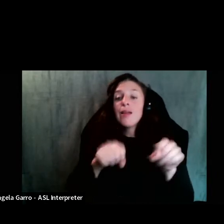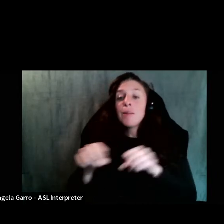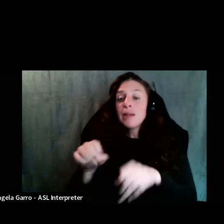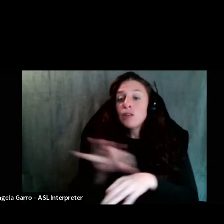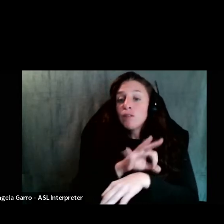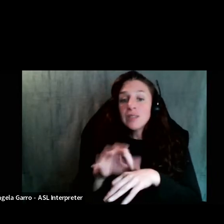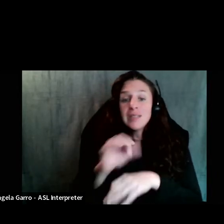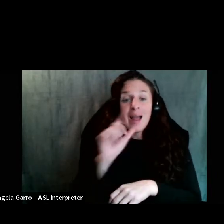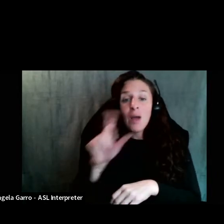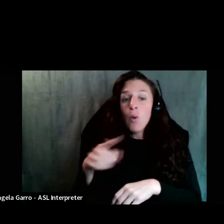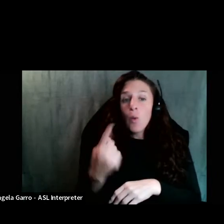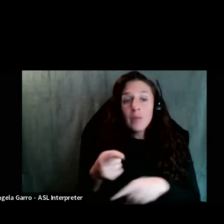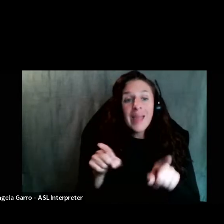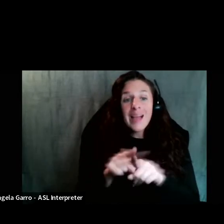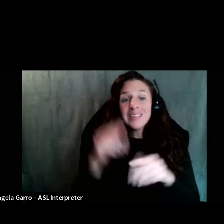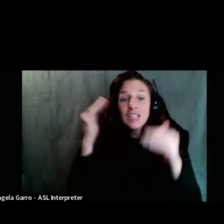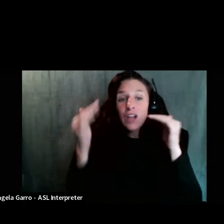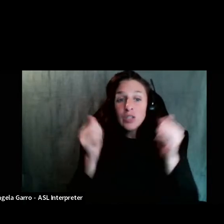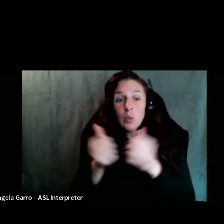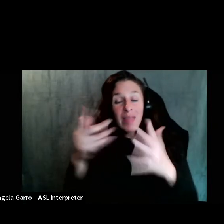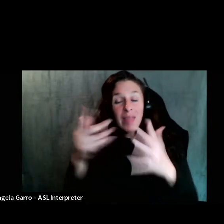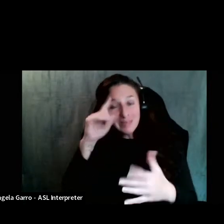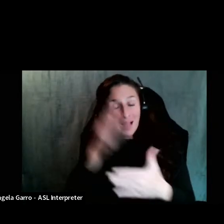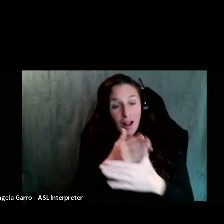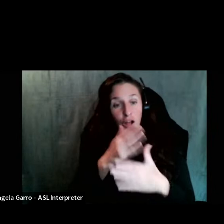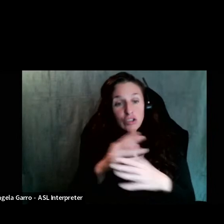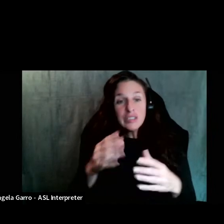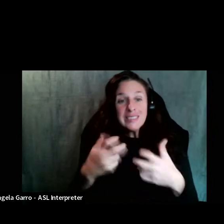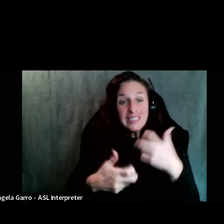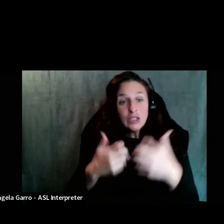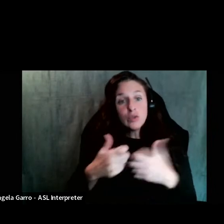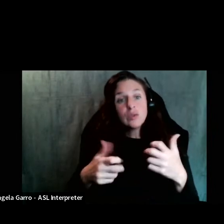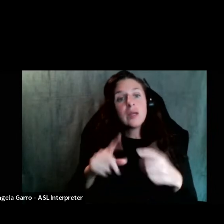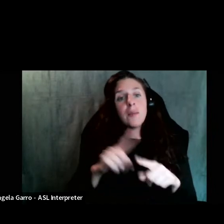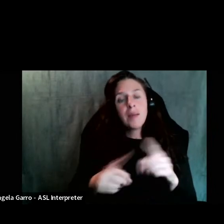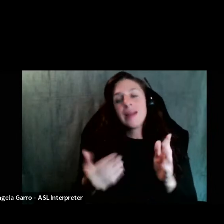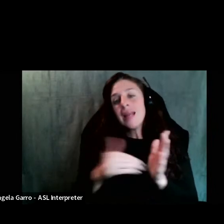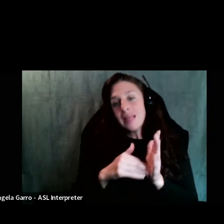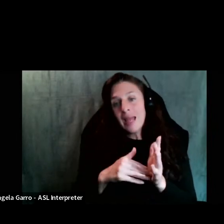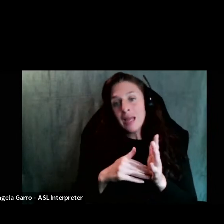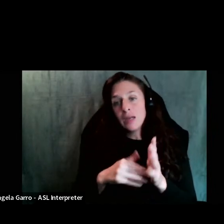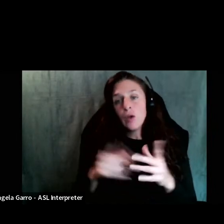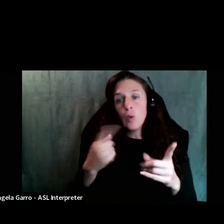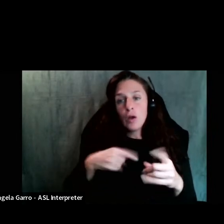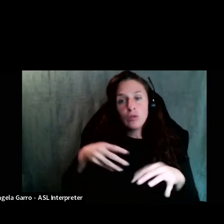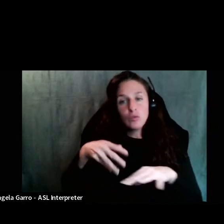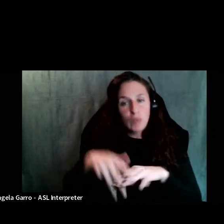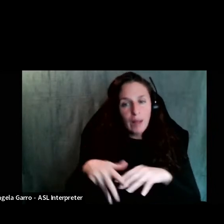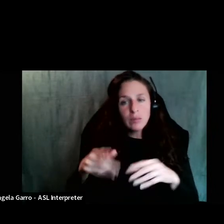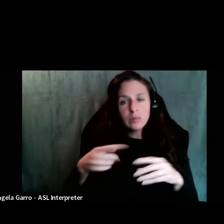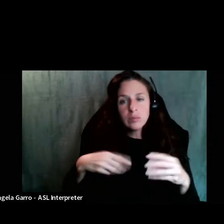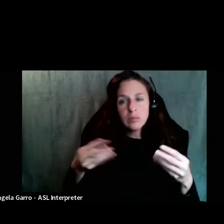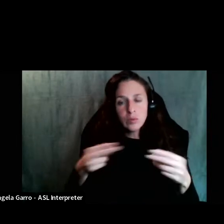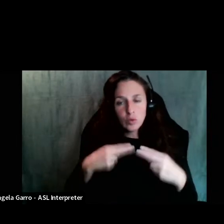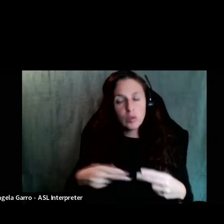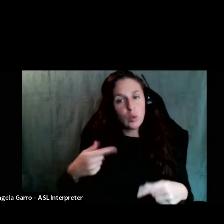as not only adults without psychological issues, but once again, grounding us all in the humanity that we experience as humans. So thank